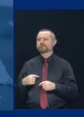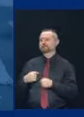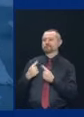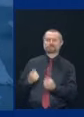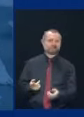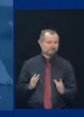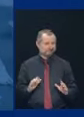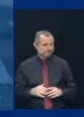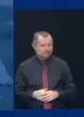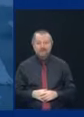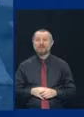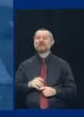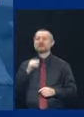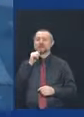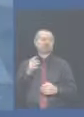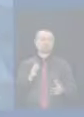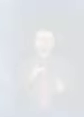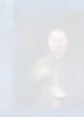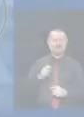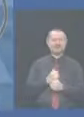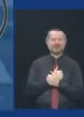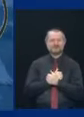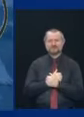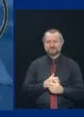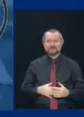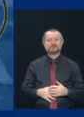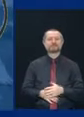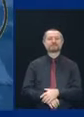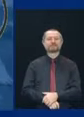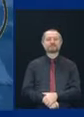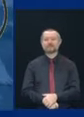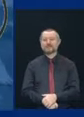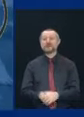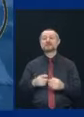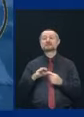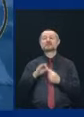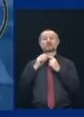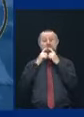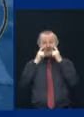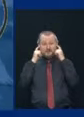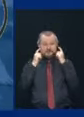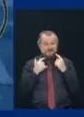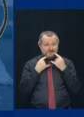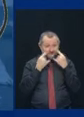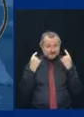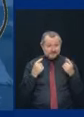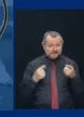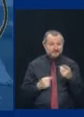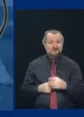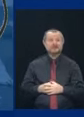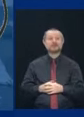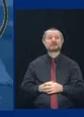it's not a normal holiday season. And we have a special mask for Thanksgiving, because you know we're